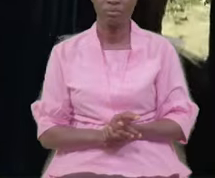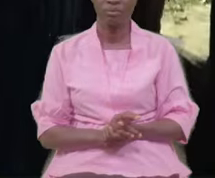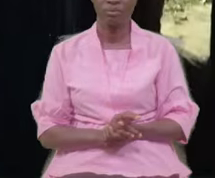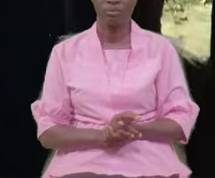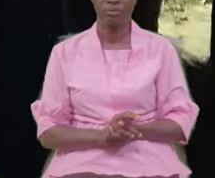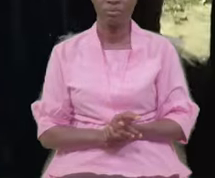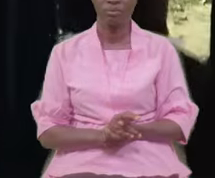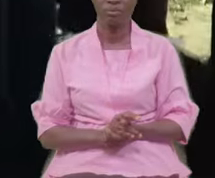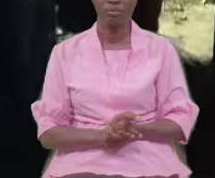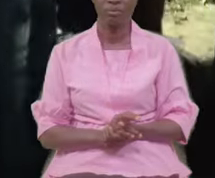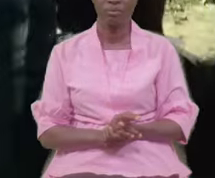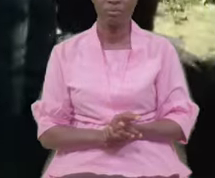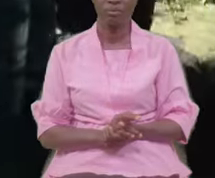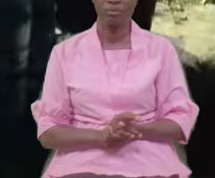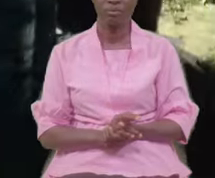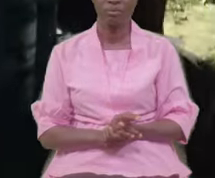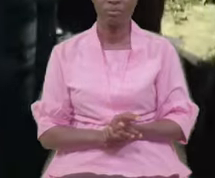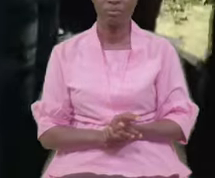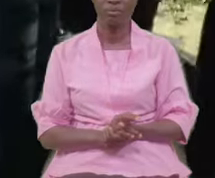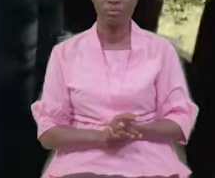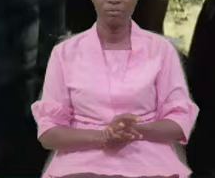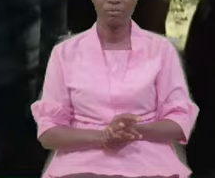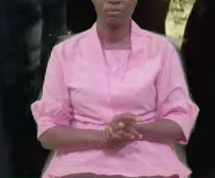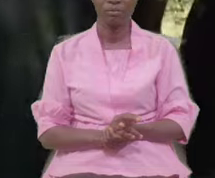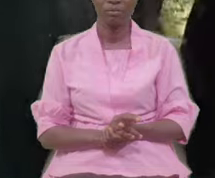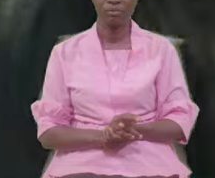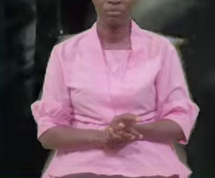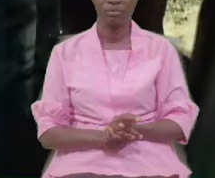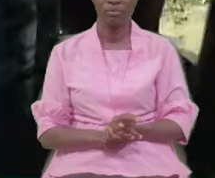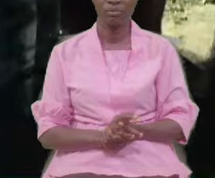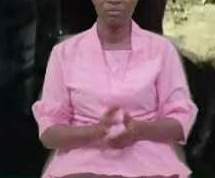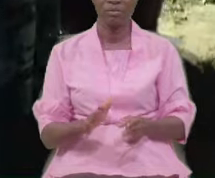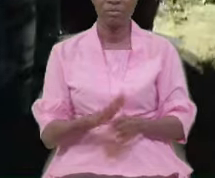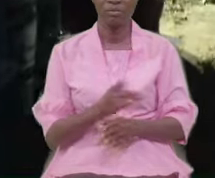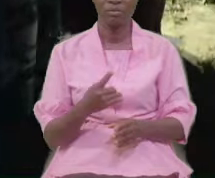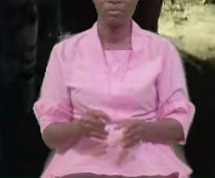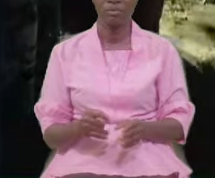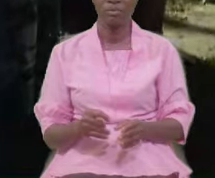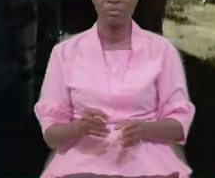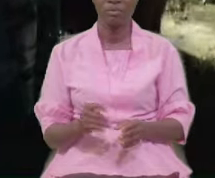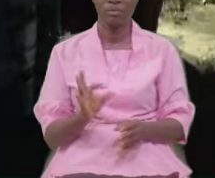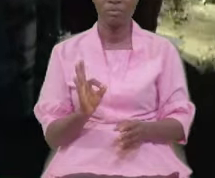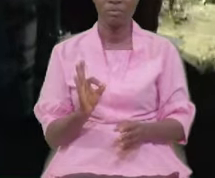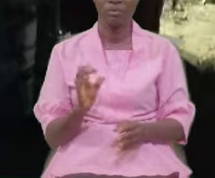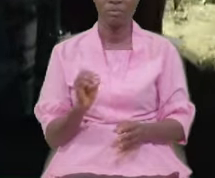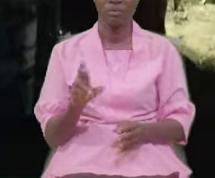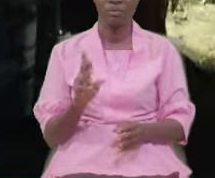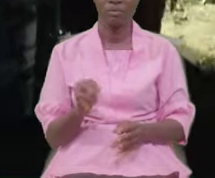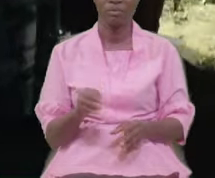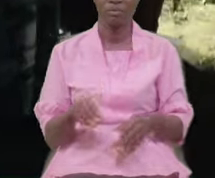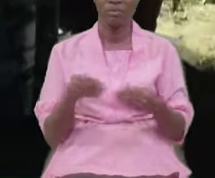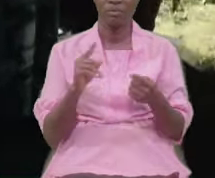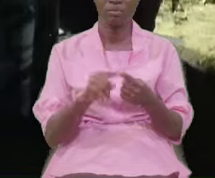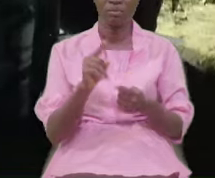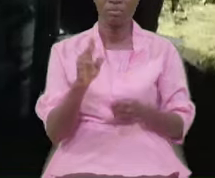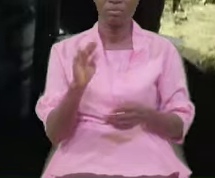quickly f the form given to you by the councelor or you get the assistance of the